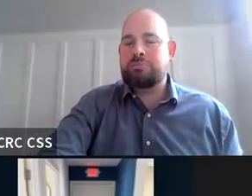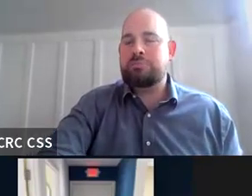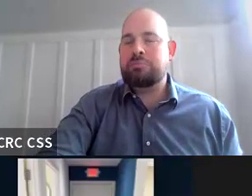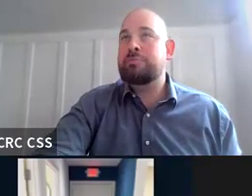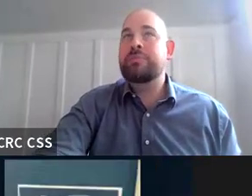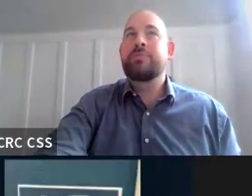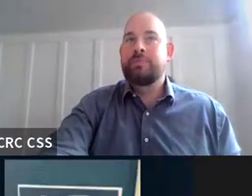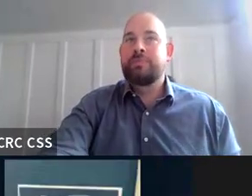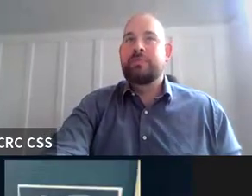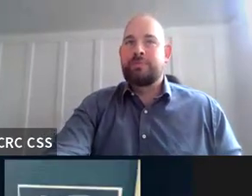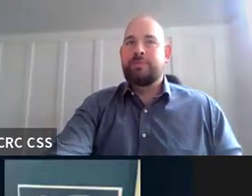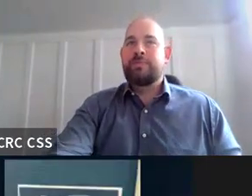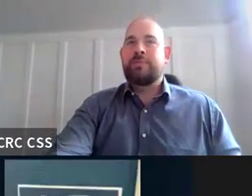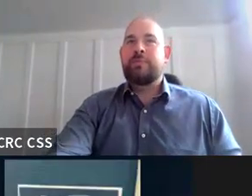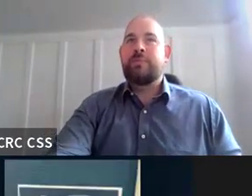each individual.